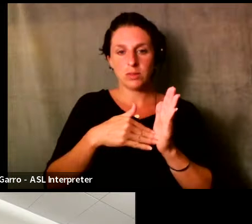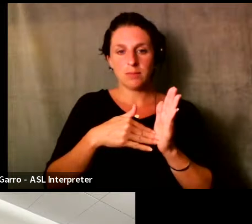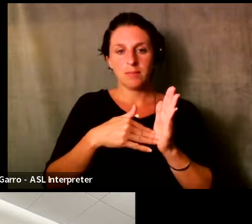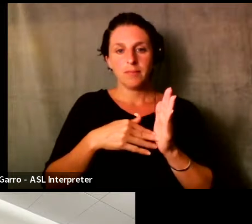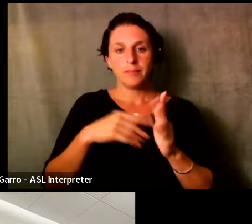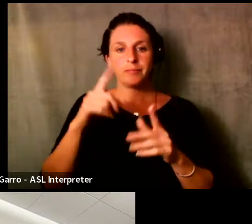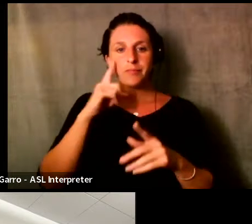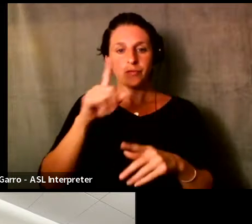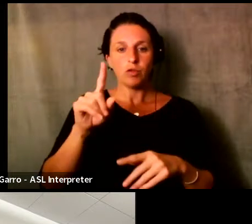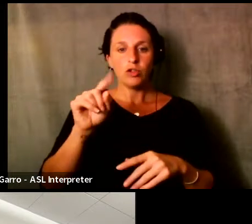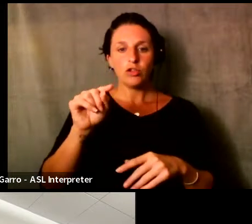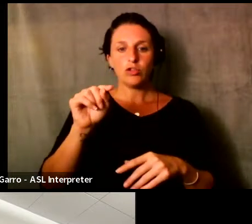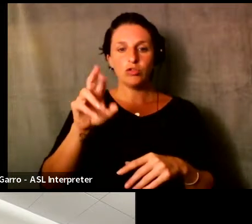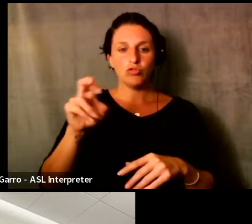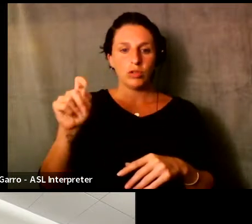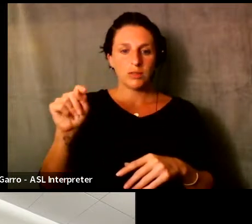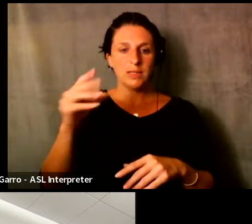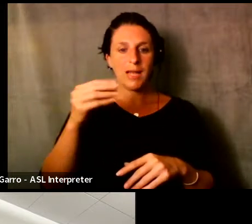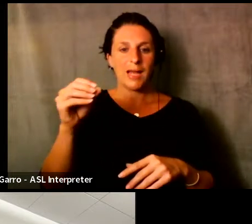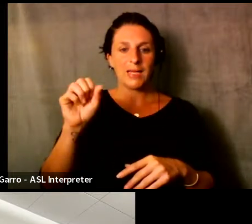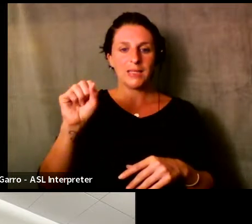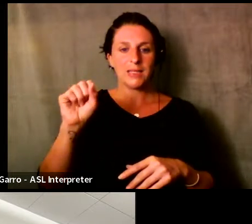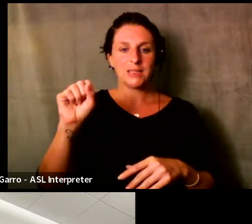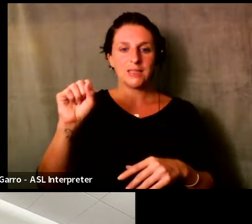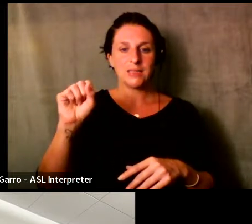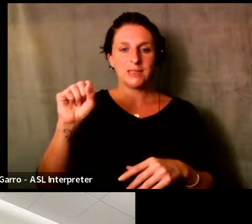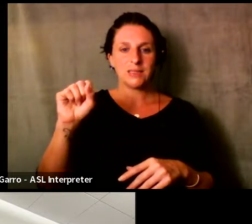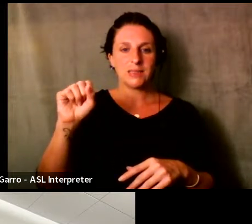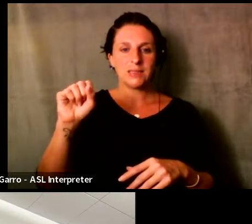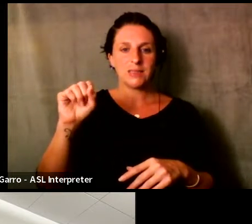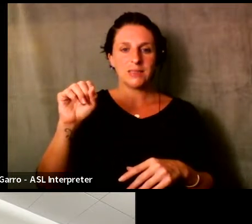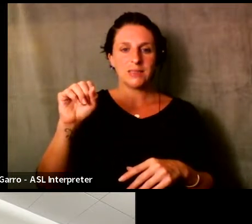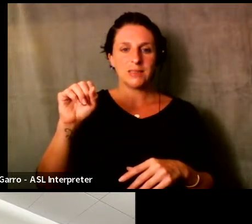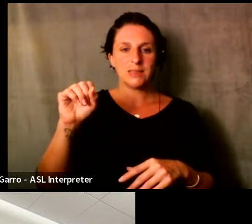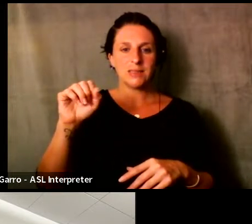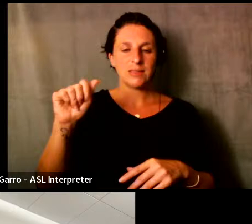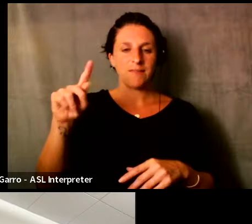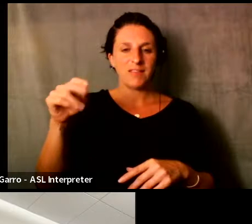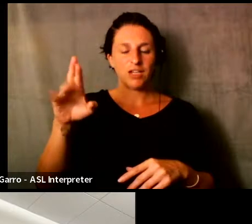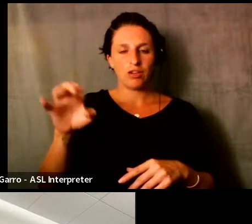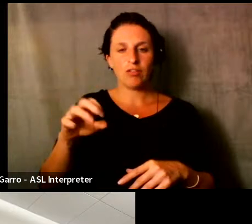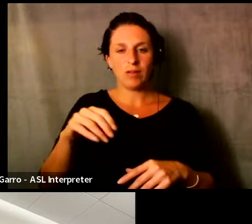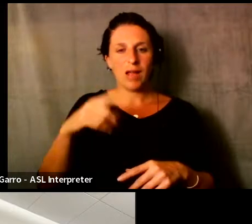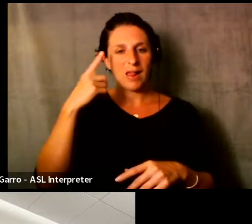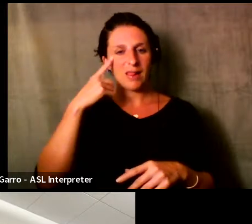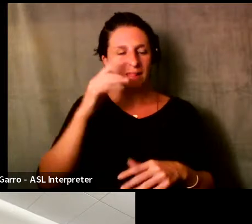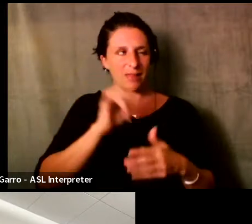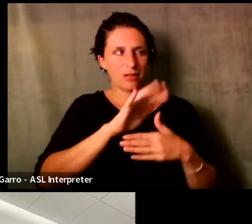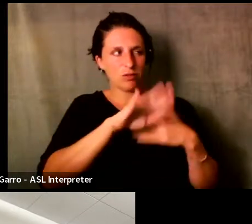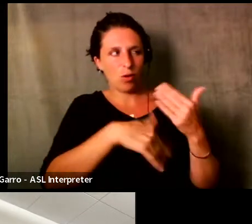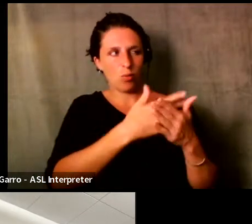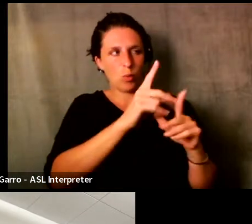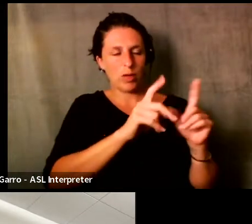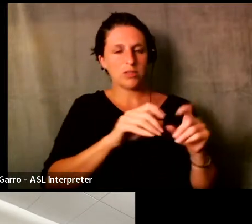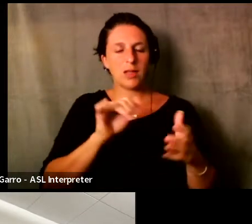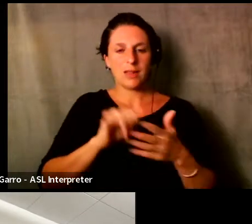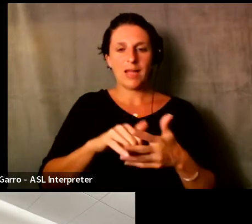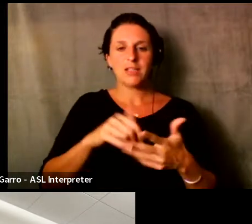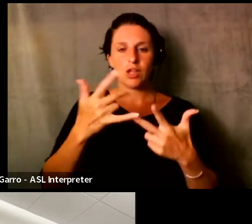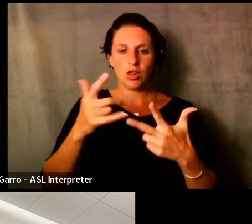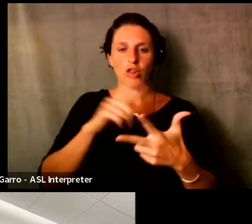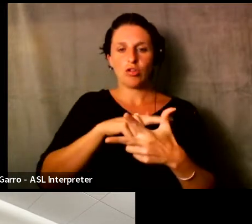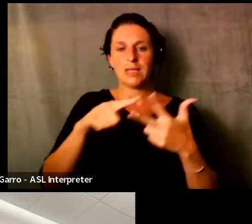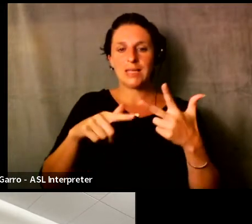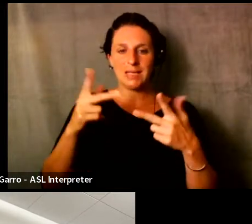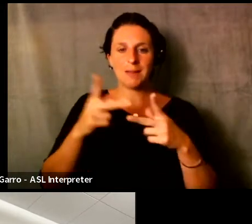for Trust and Saphir. I think was all your questions. So yes. Those are the 3 places in the district that